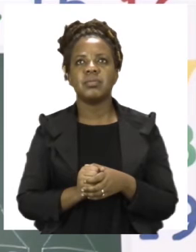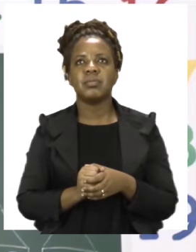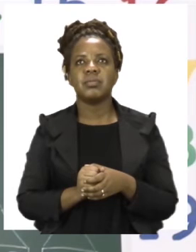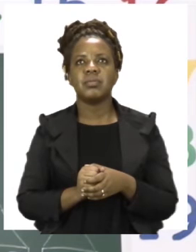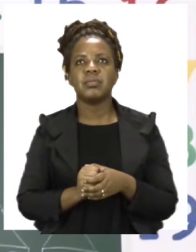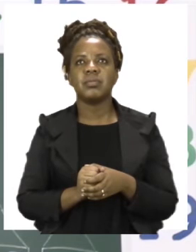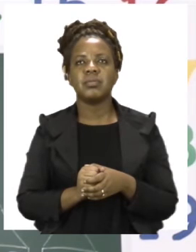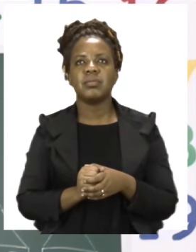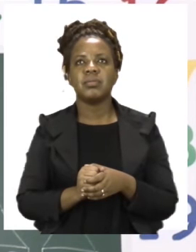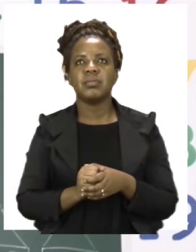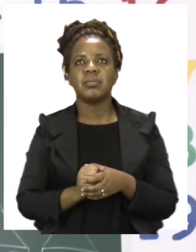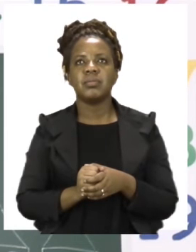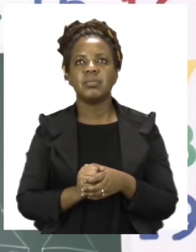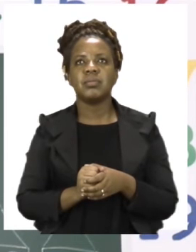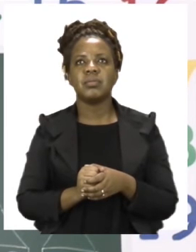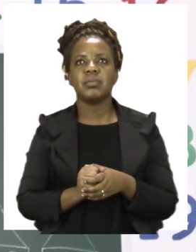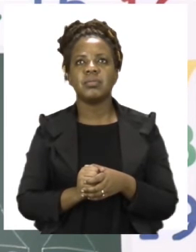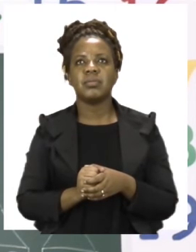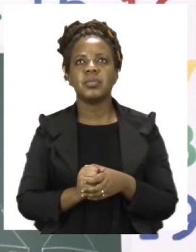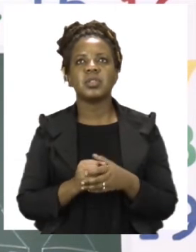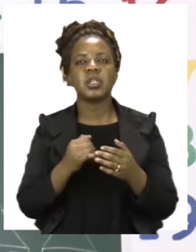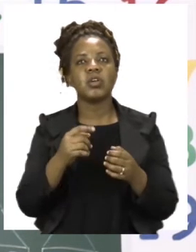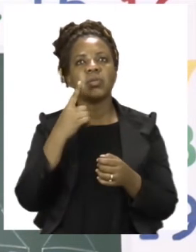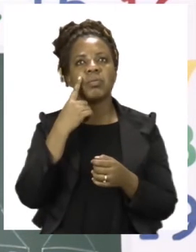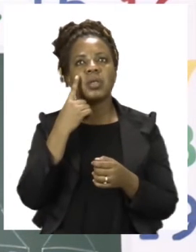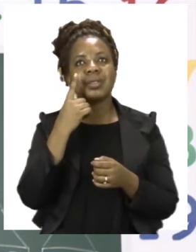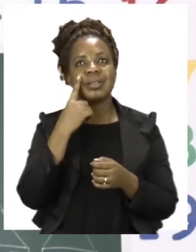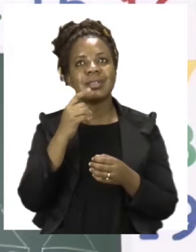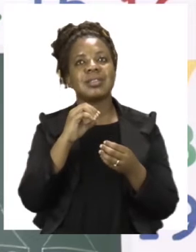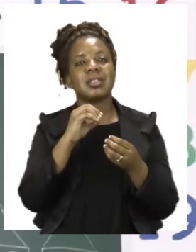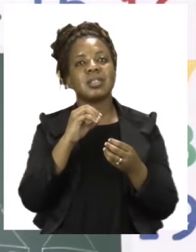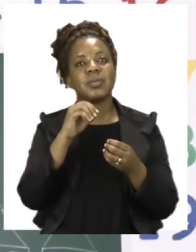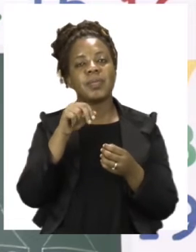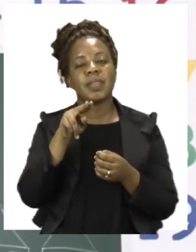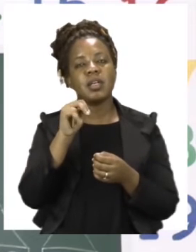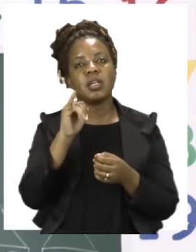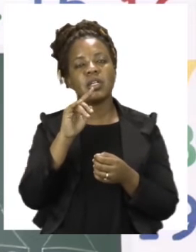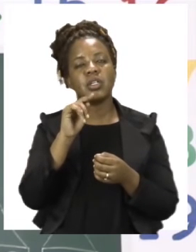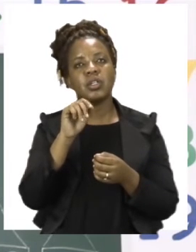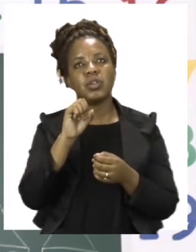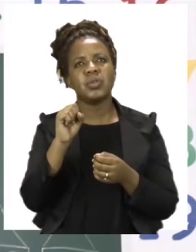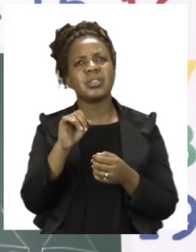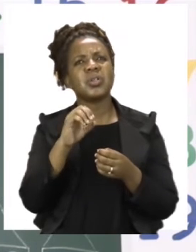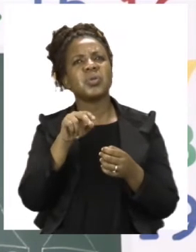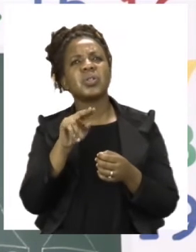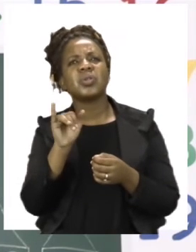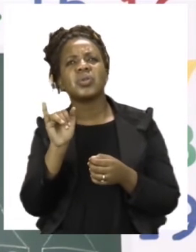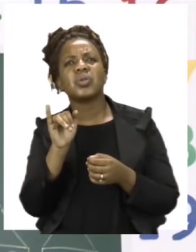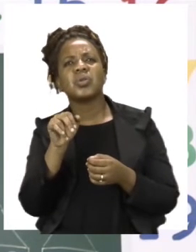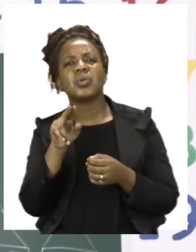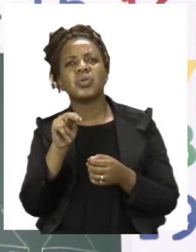we need to look carefully at the unit. Now, the unit for 44 is a